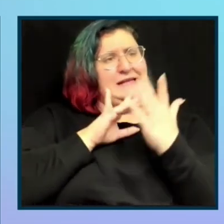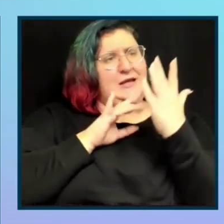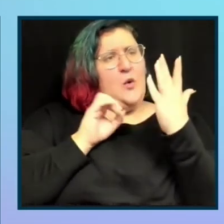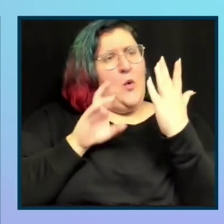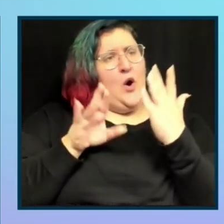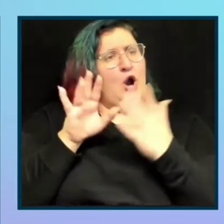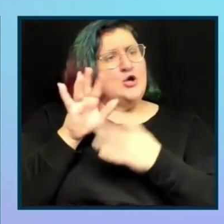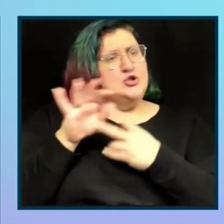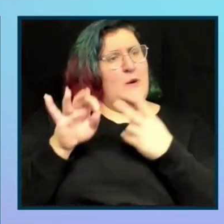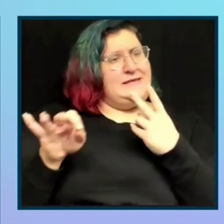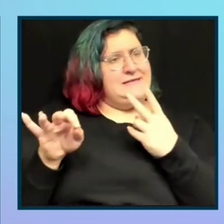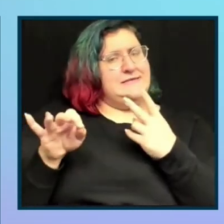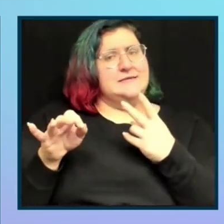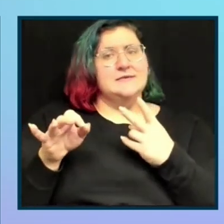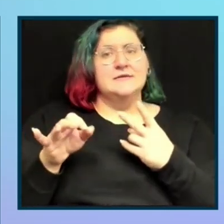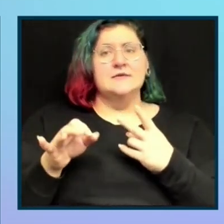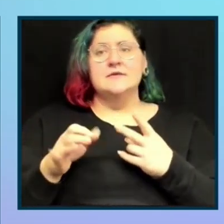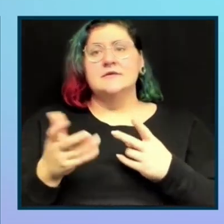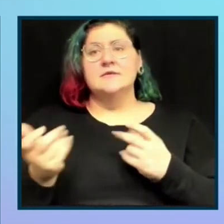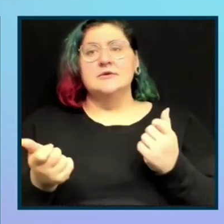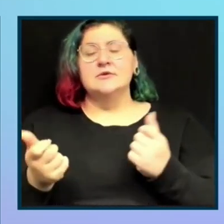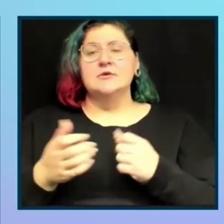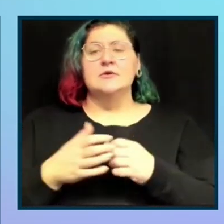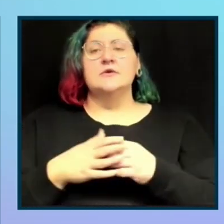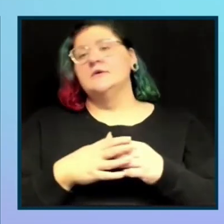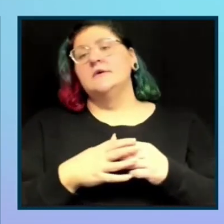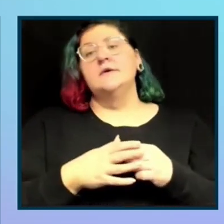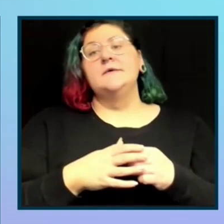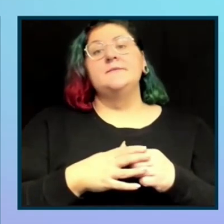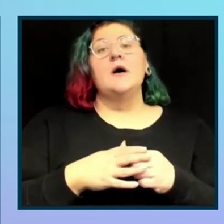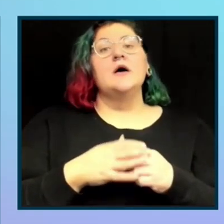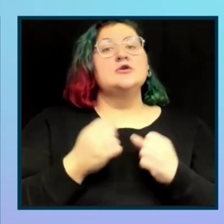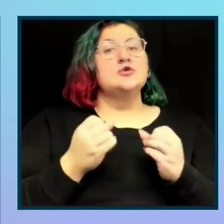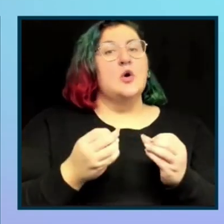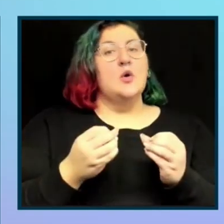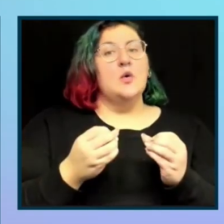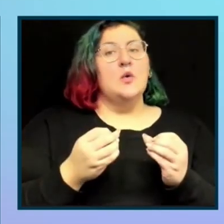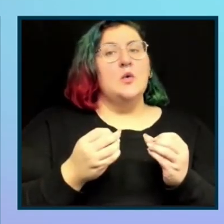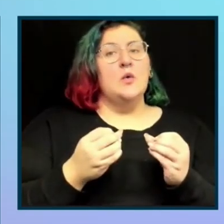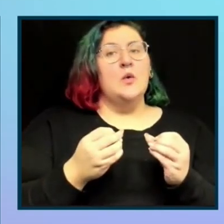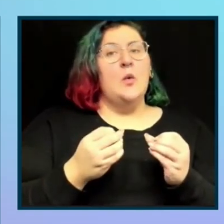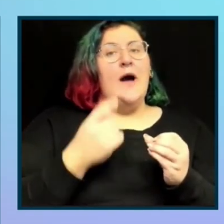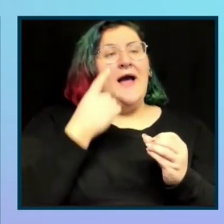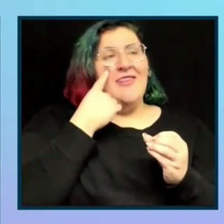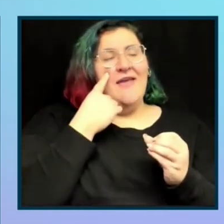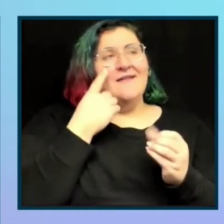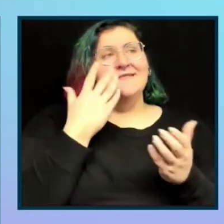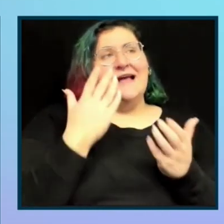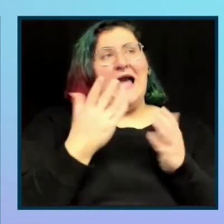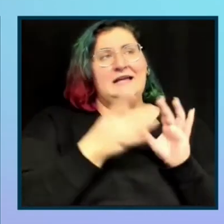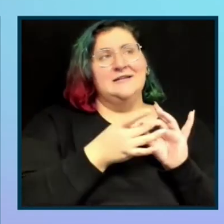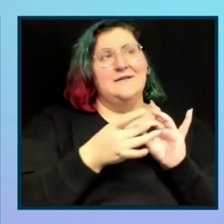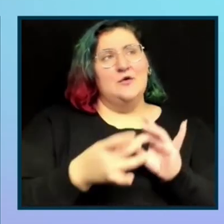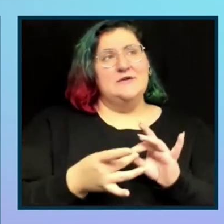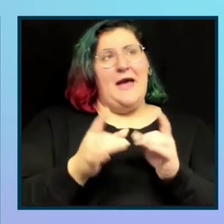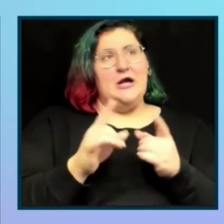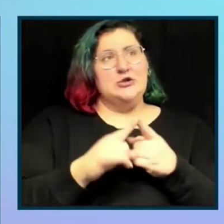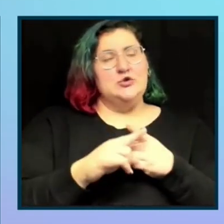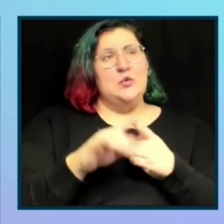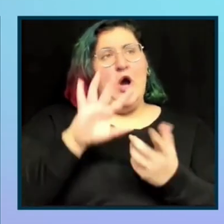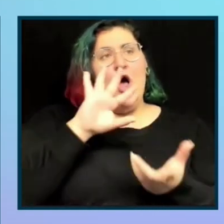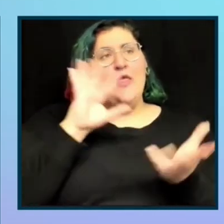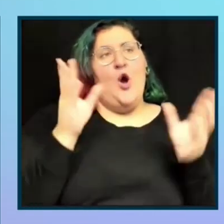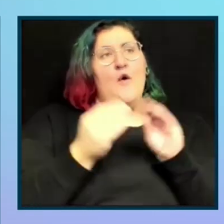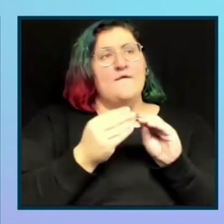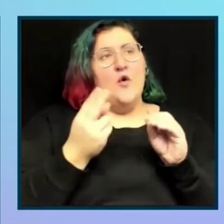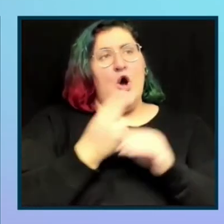those warnings? So I think this kind of goes back to what the overall user experience